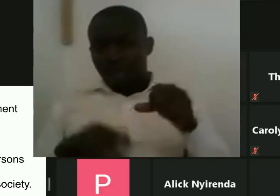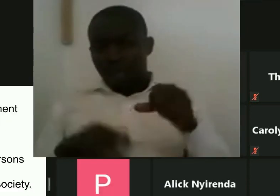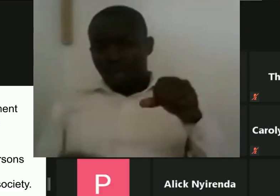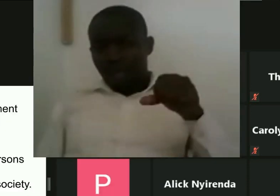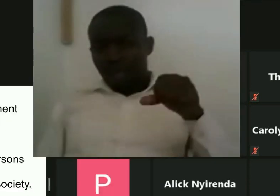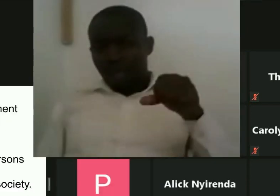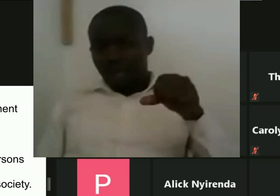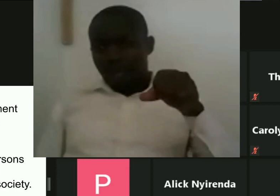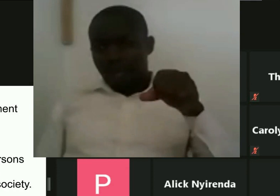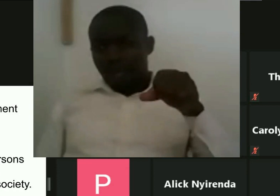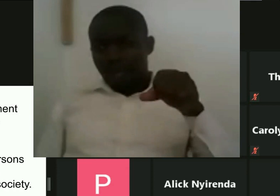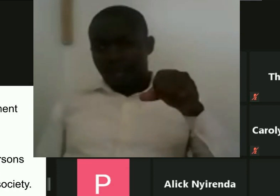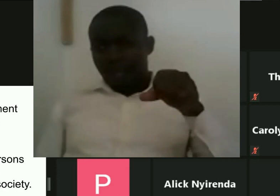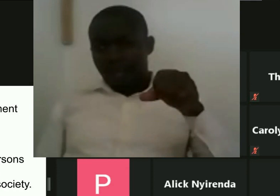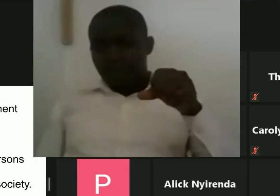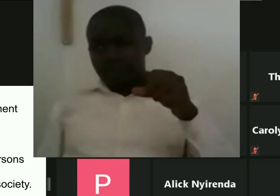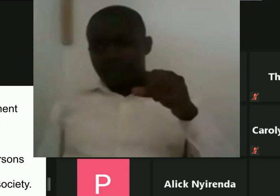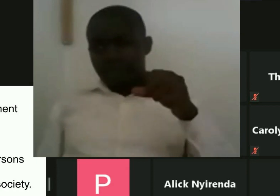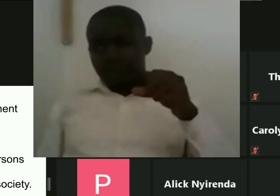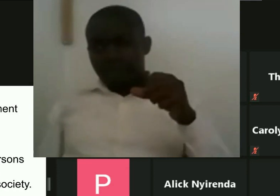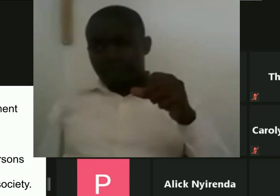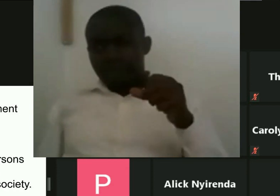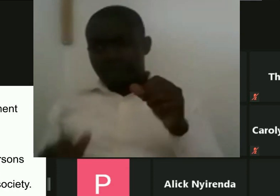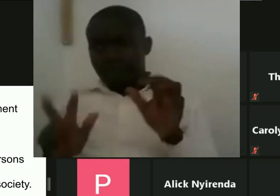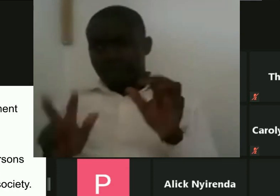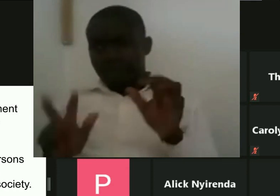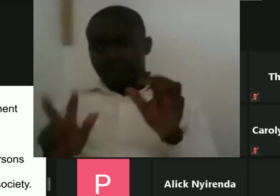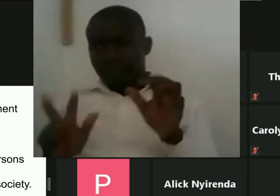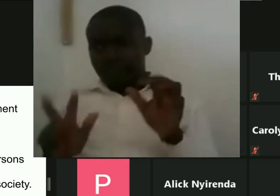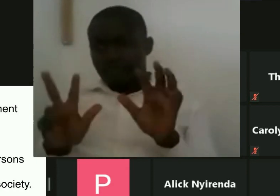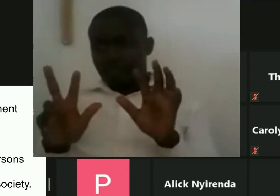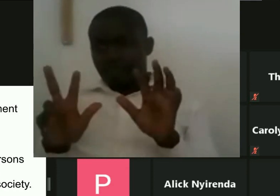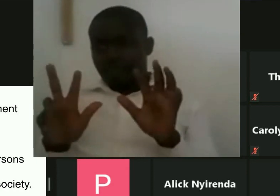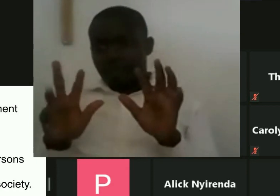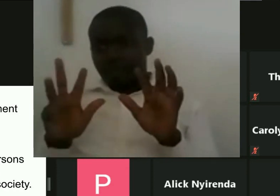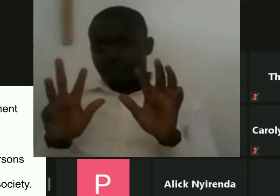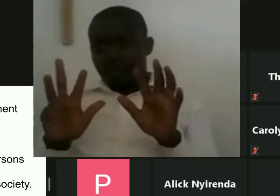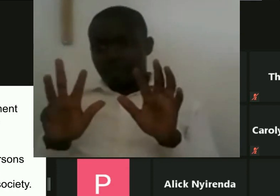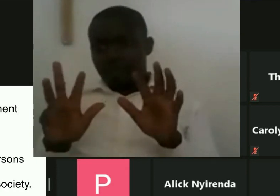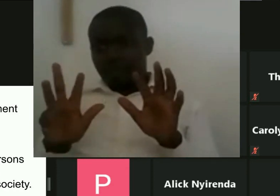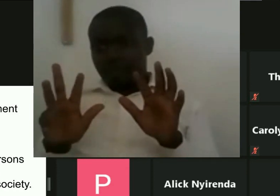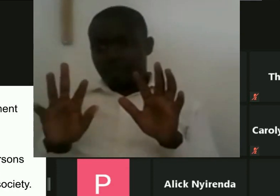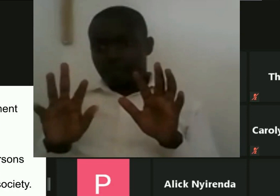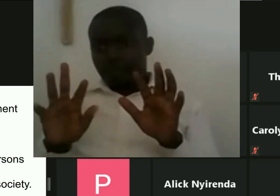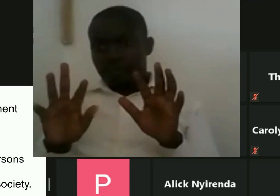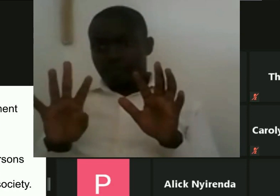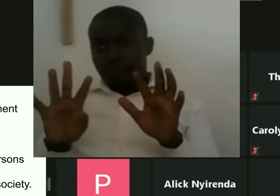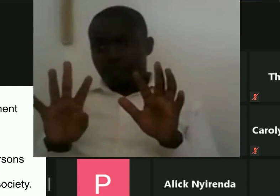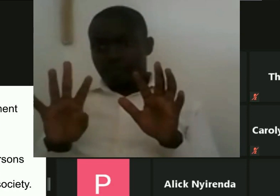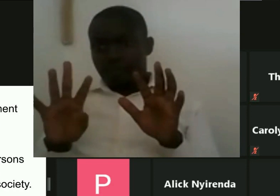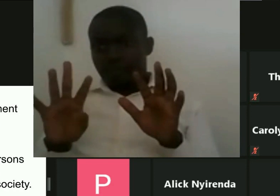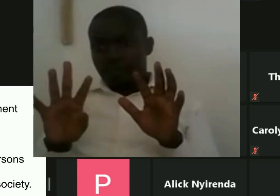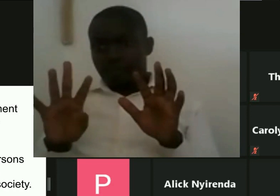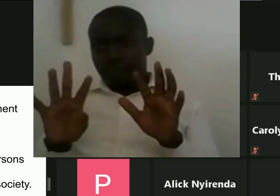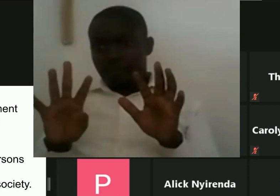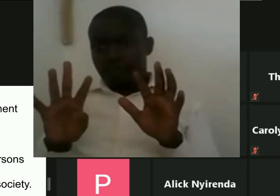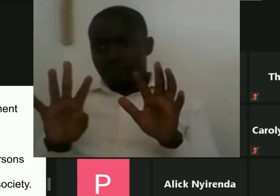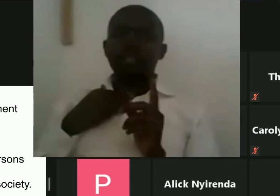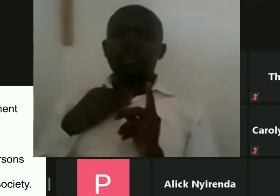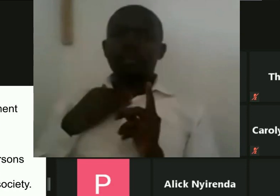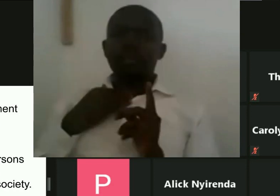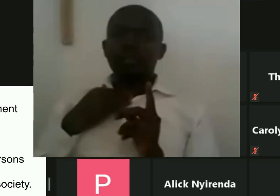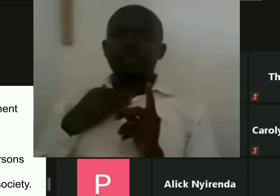Yes, this is Oscar from Ghana. Yeah. Yes, sir. I have a point with number 9, in